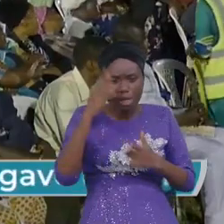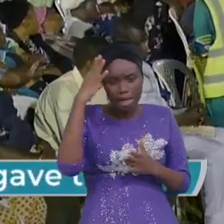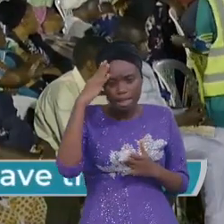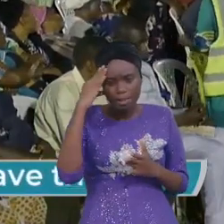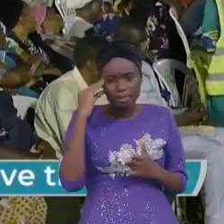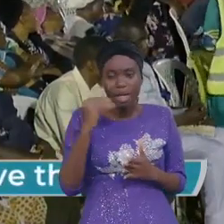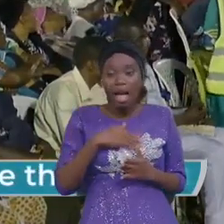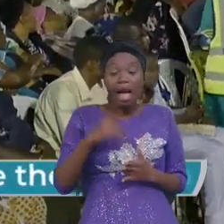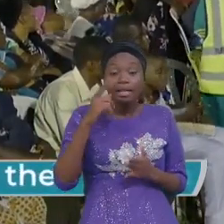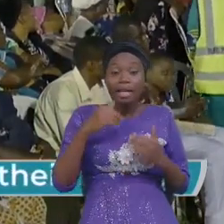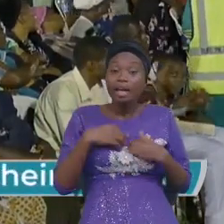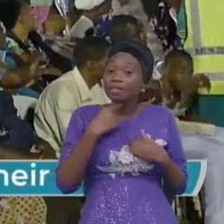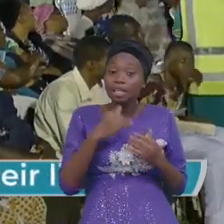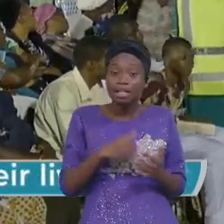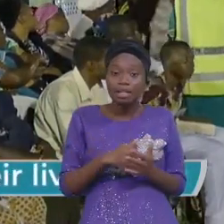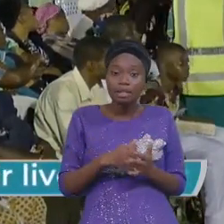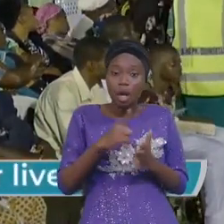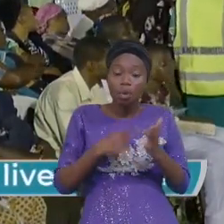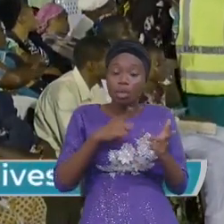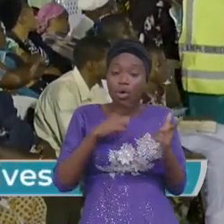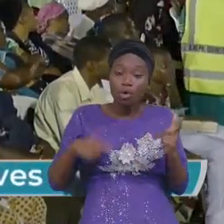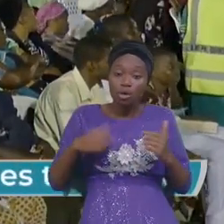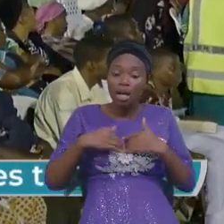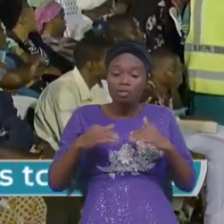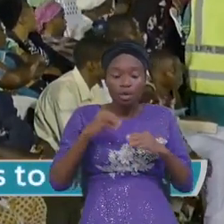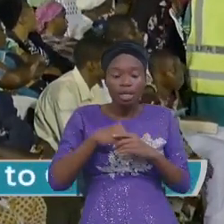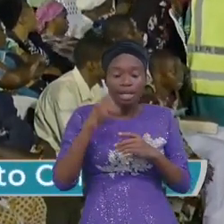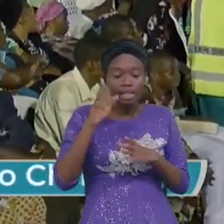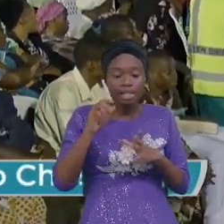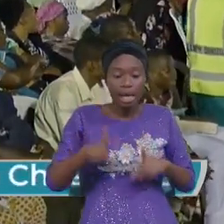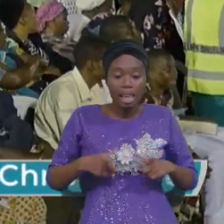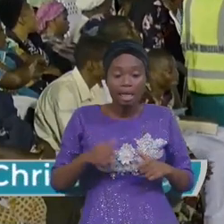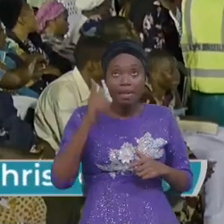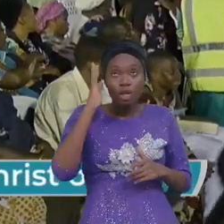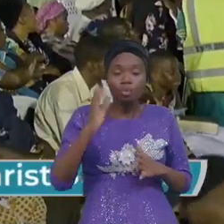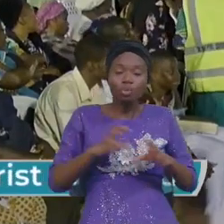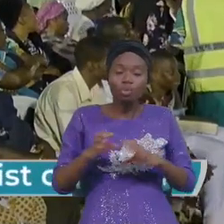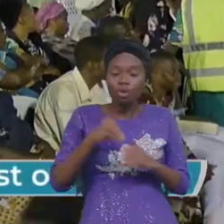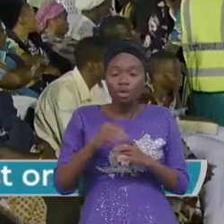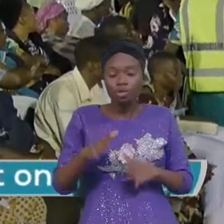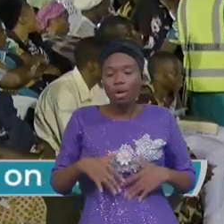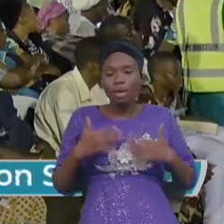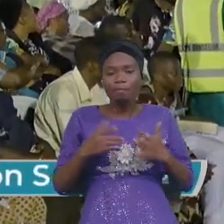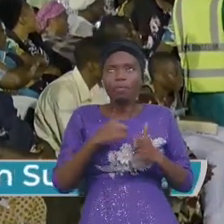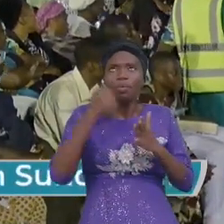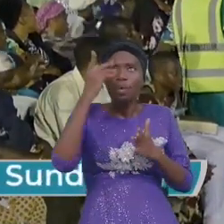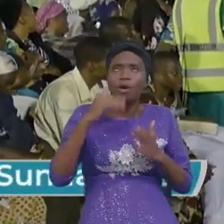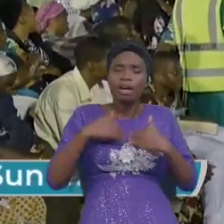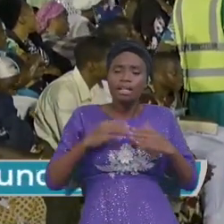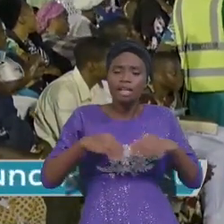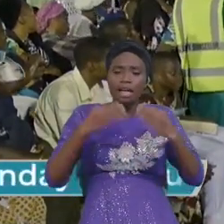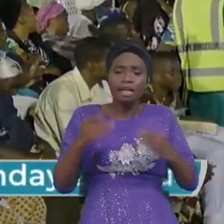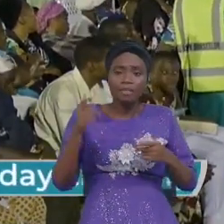he has said it. What the Lord has done in his life, he will do in your life. What the Lord has given him, he will also give to